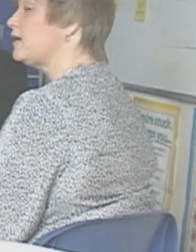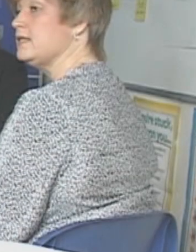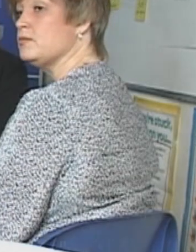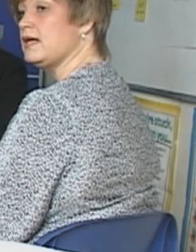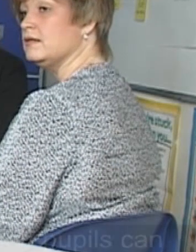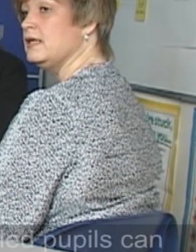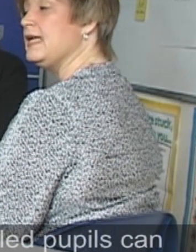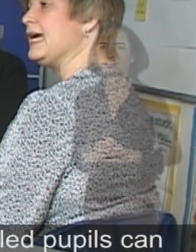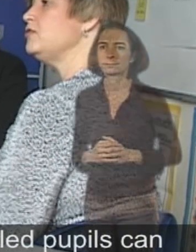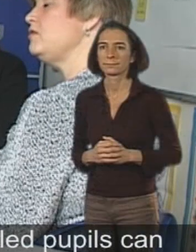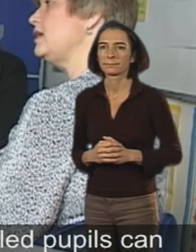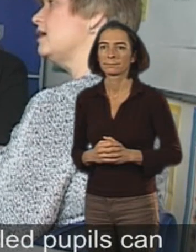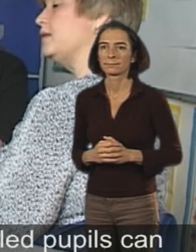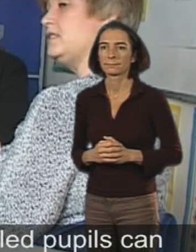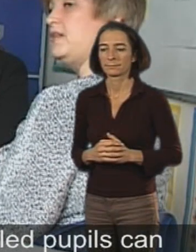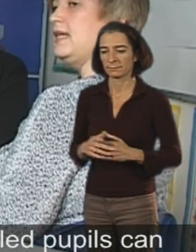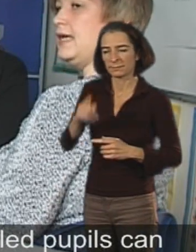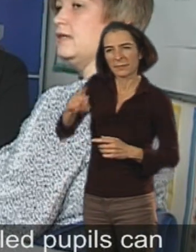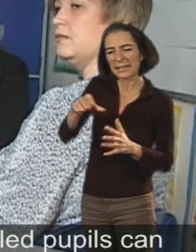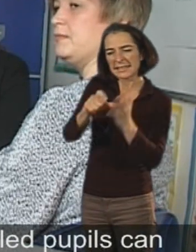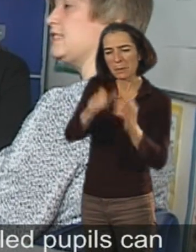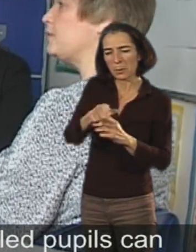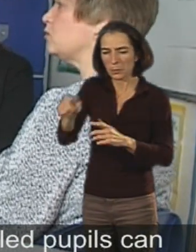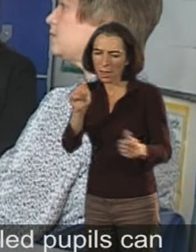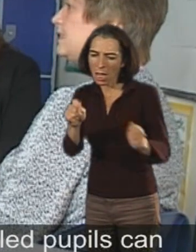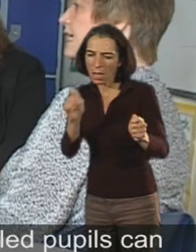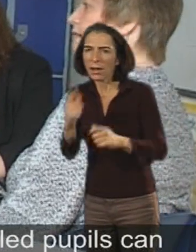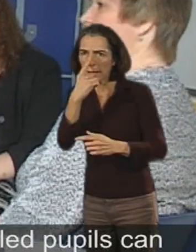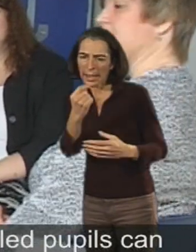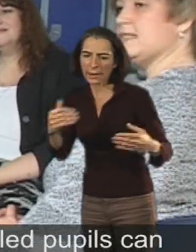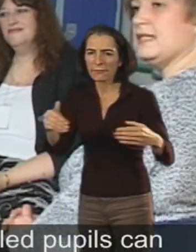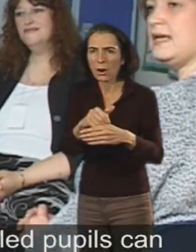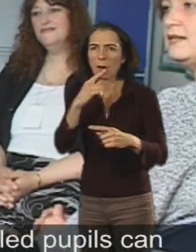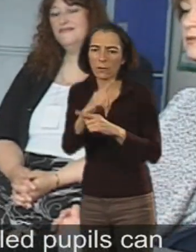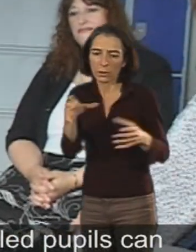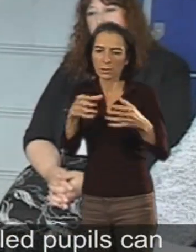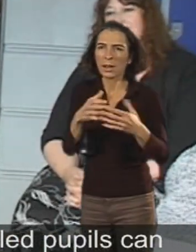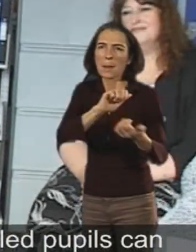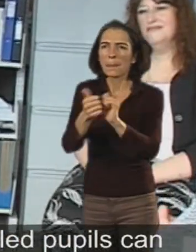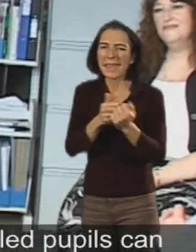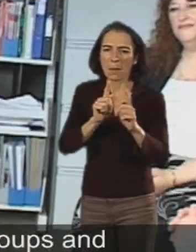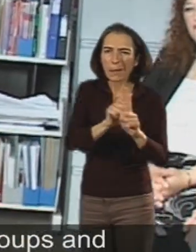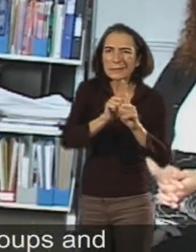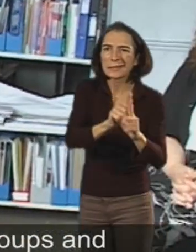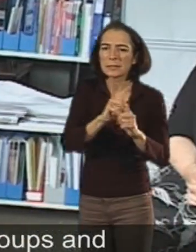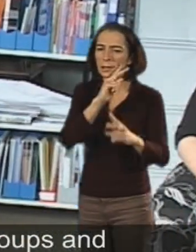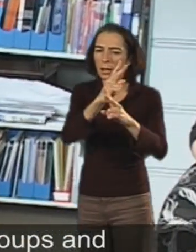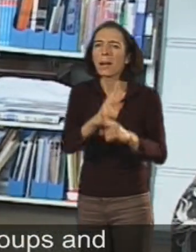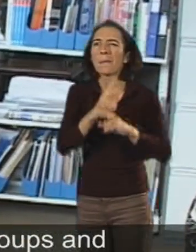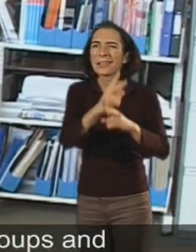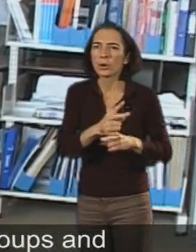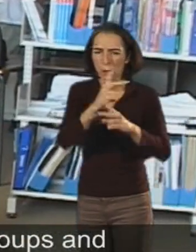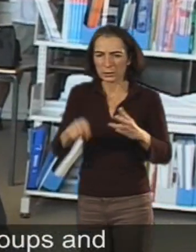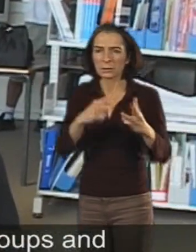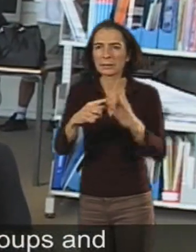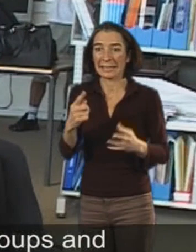glance away as well. Reasonable adjustments for disabled pupils can include the use of peer buddies, peer mentors, key workers,